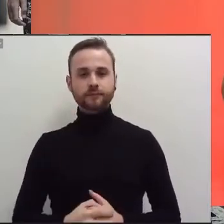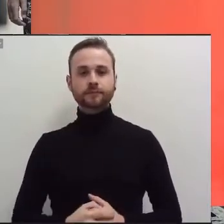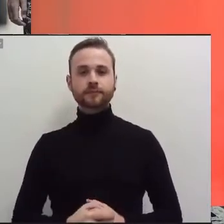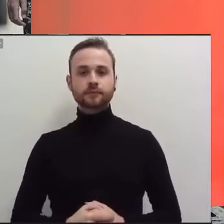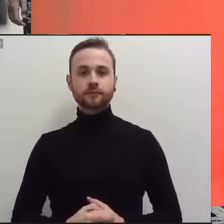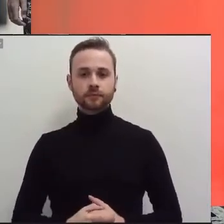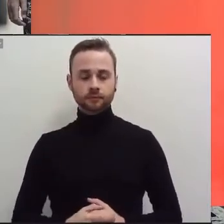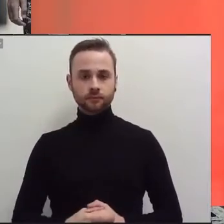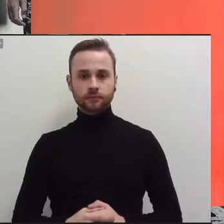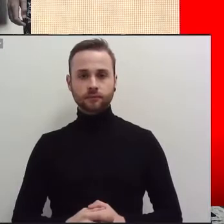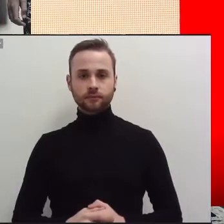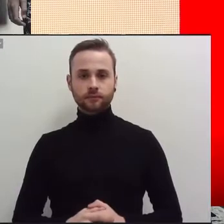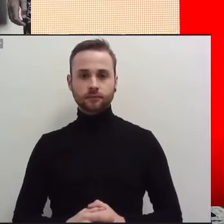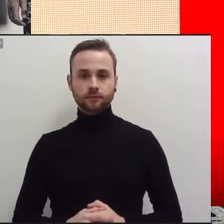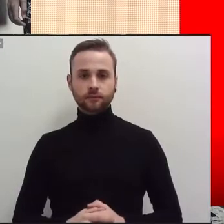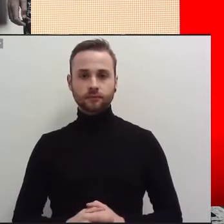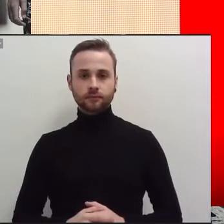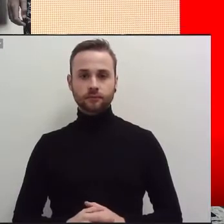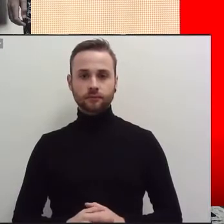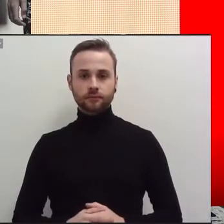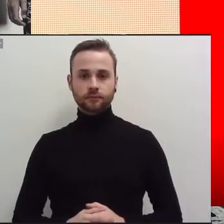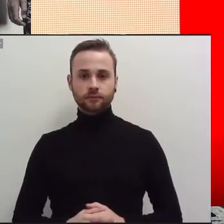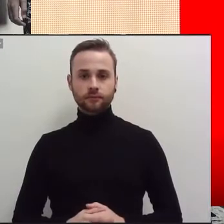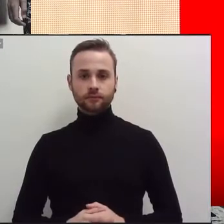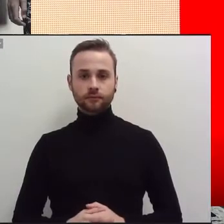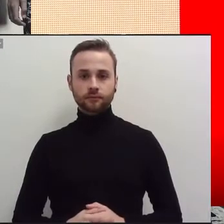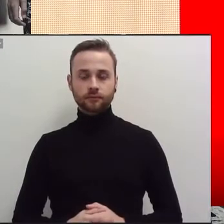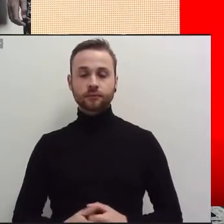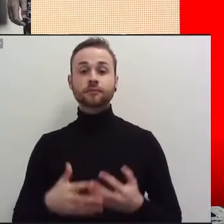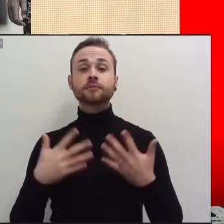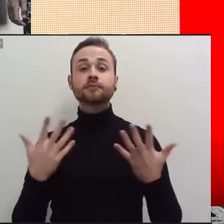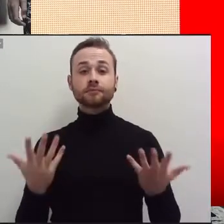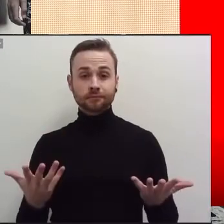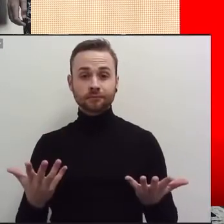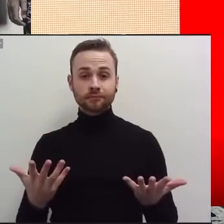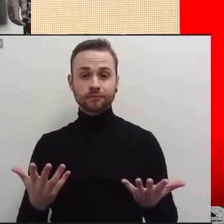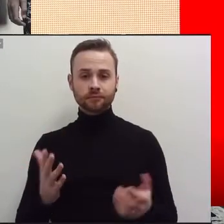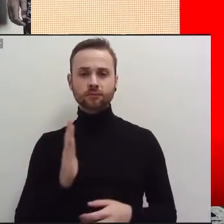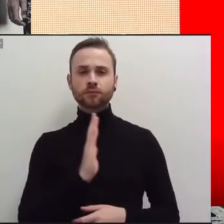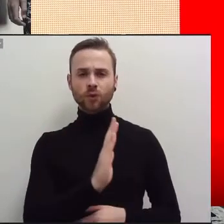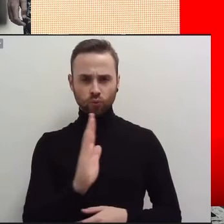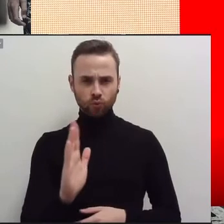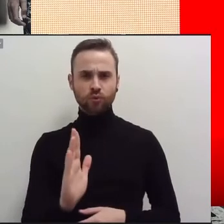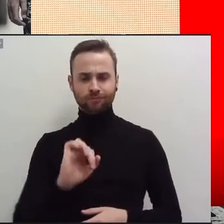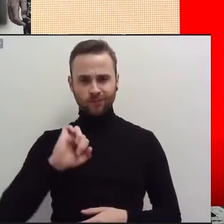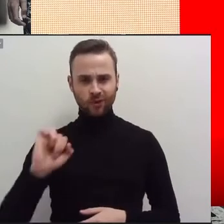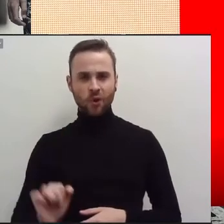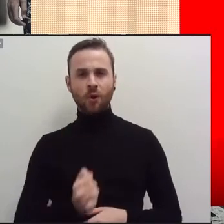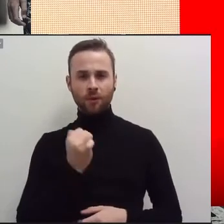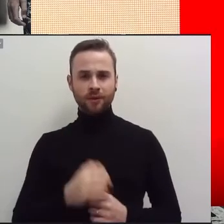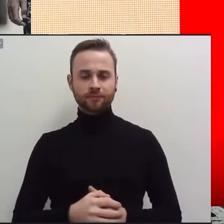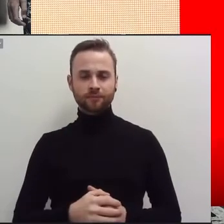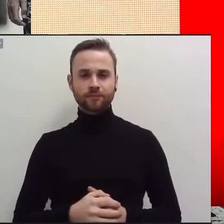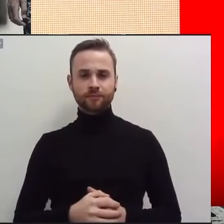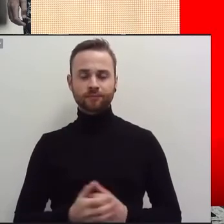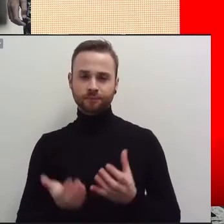Encouraging us all to be the buddy of someone. I think that's a very good encouragement and something that we can all bring with us. Before we